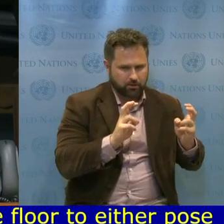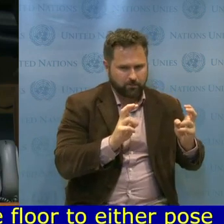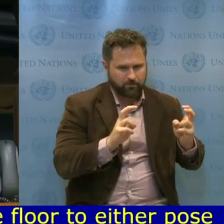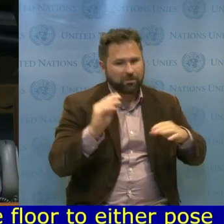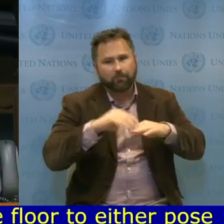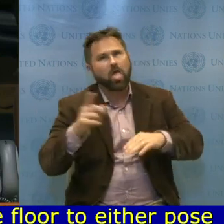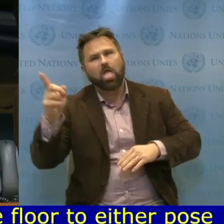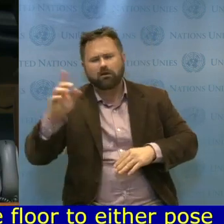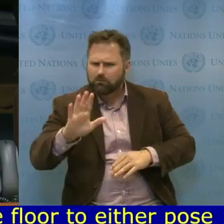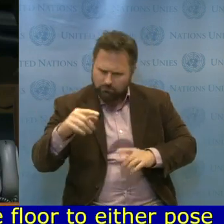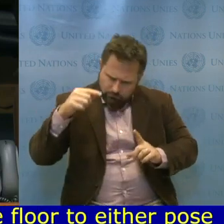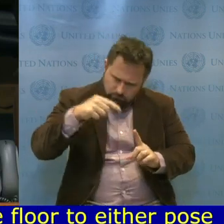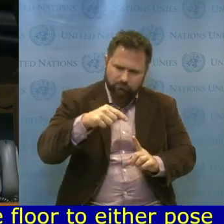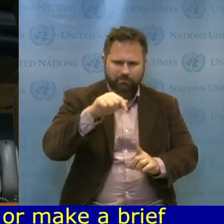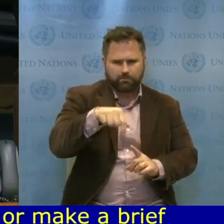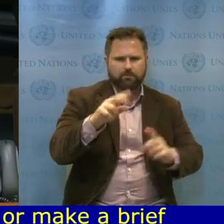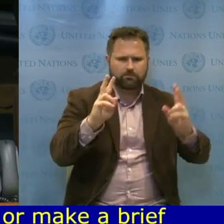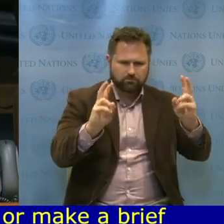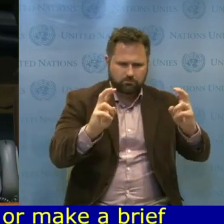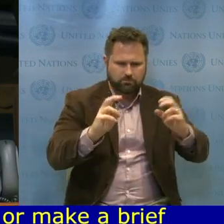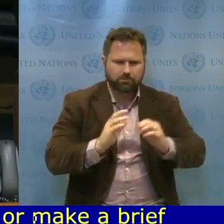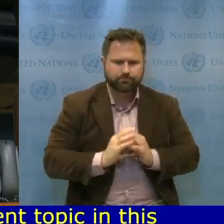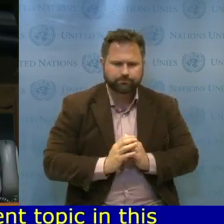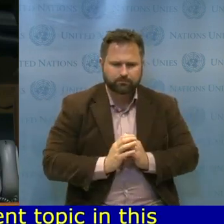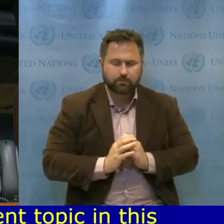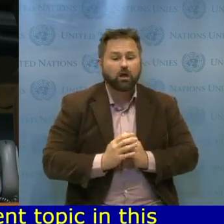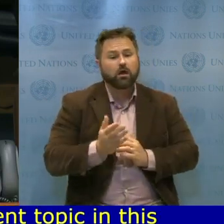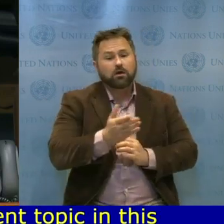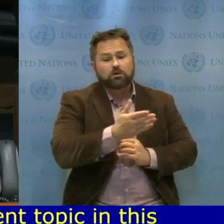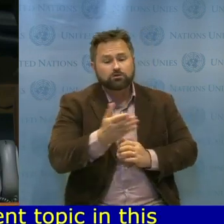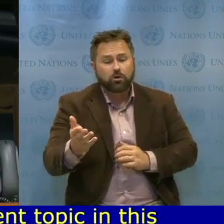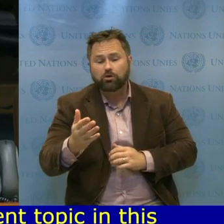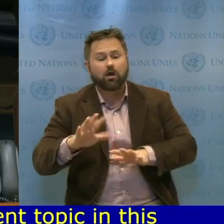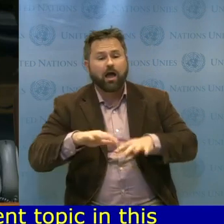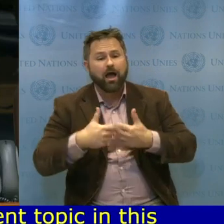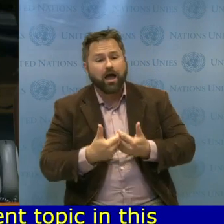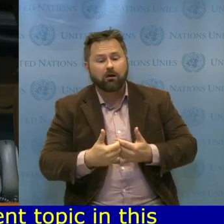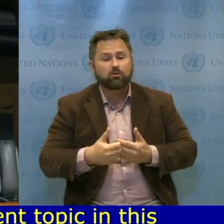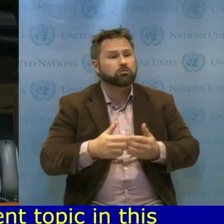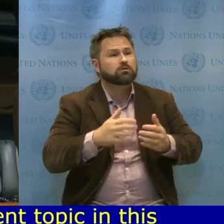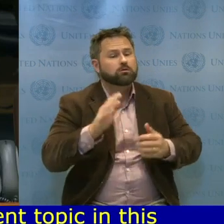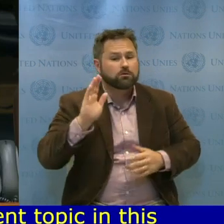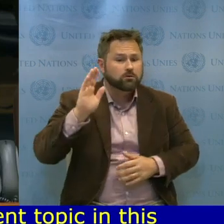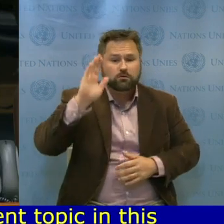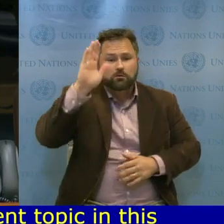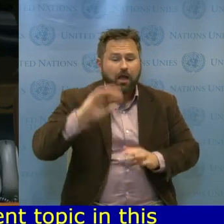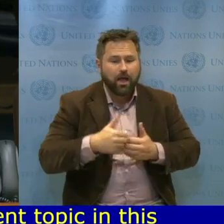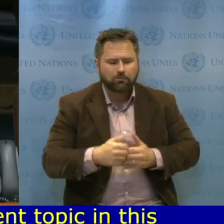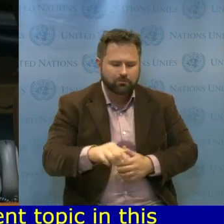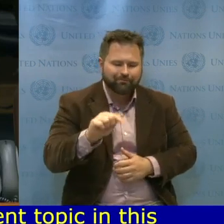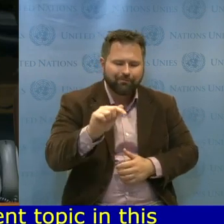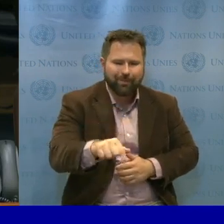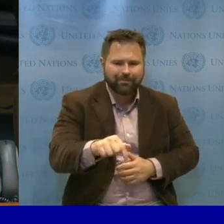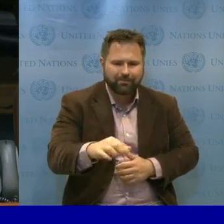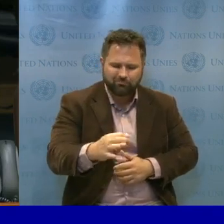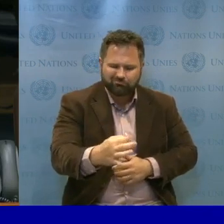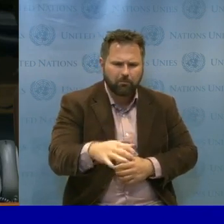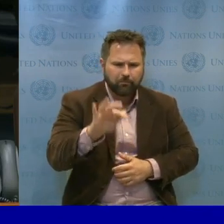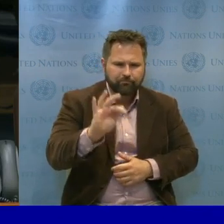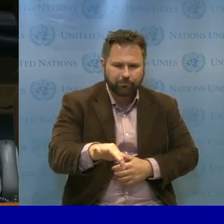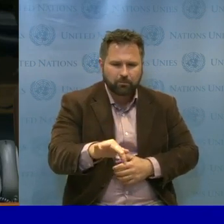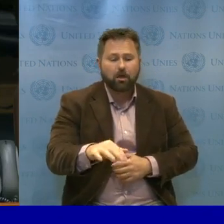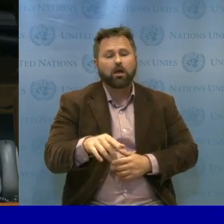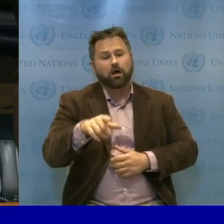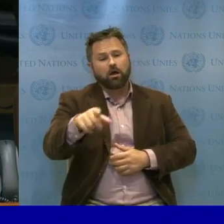make such requests, delegations, please do so by pressing your button. Delegates shall speak from their seats in